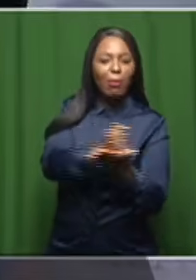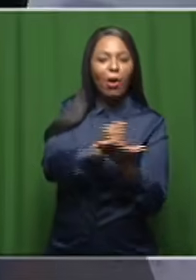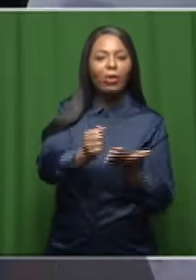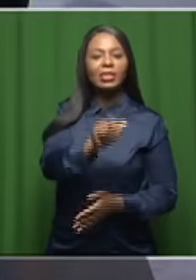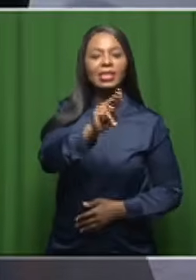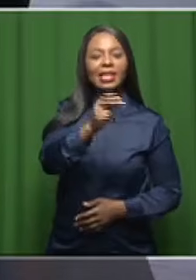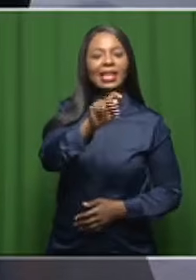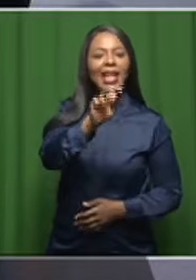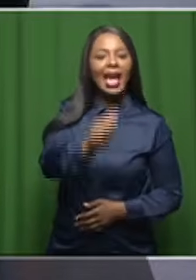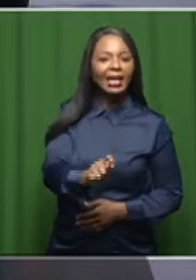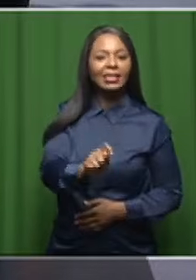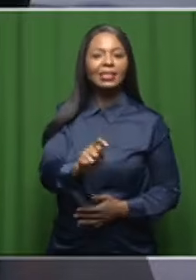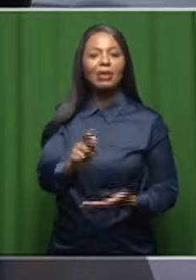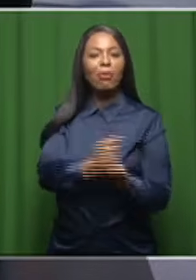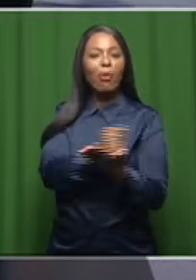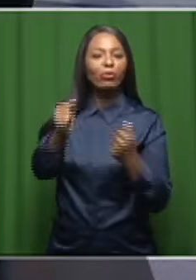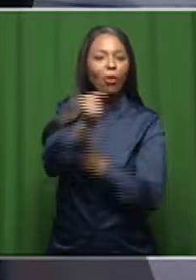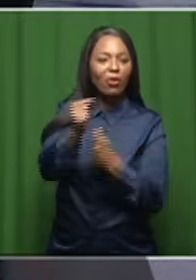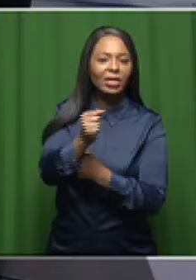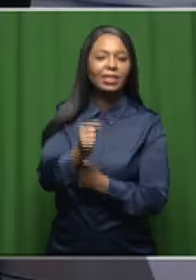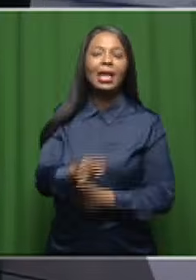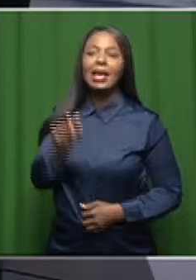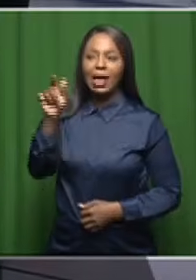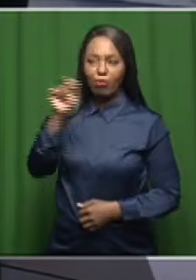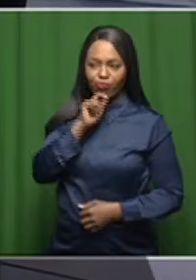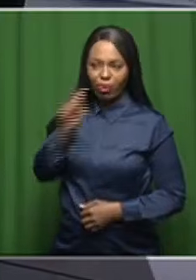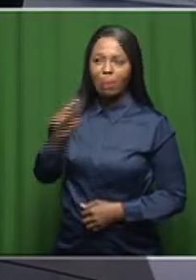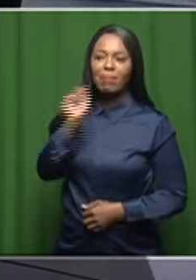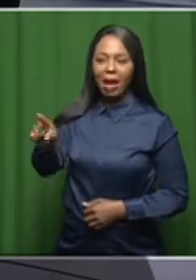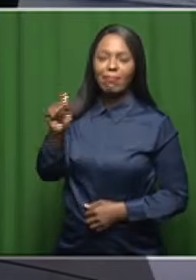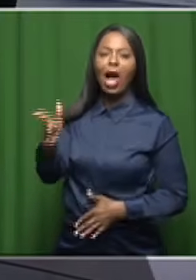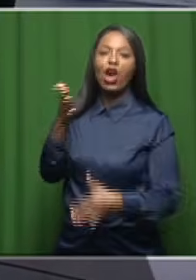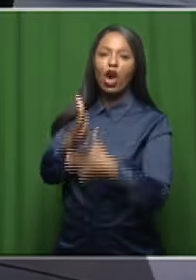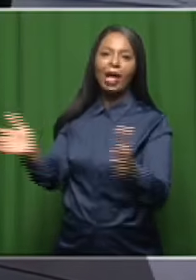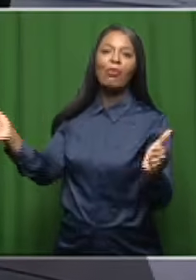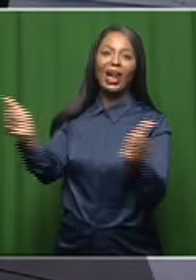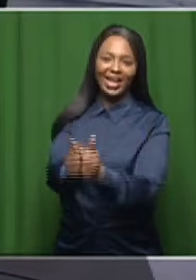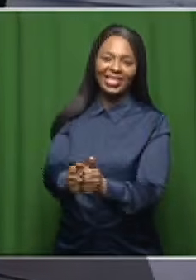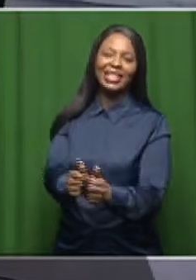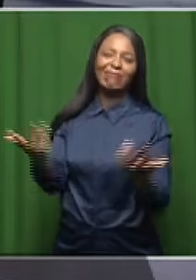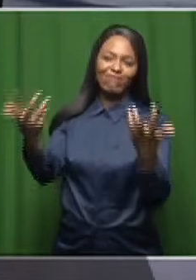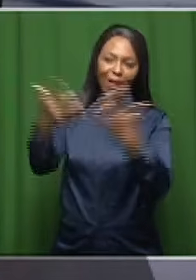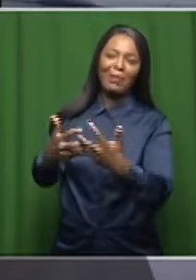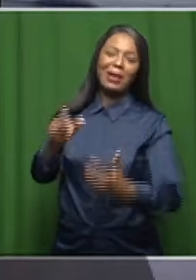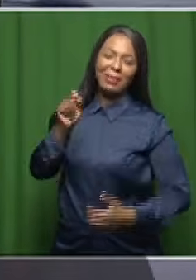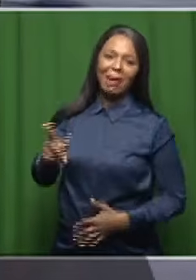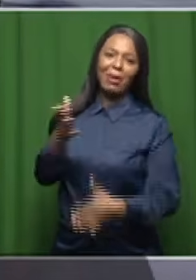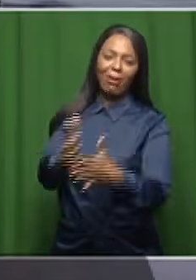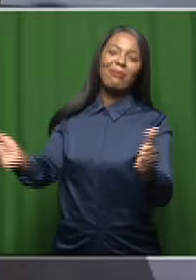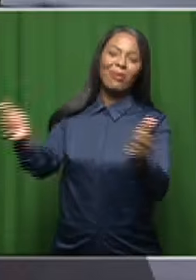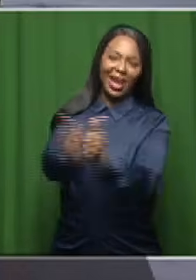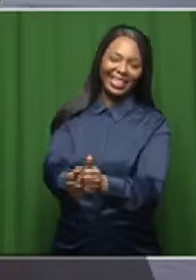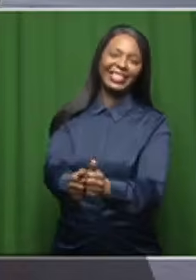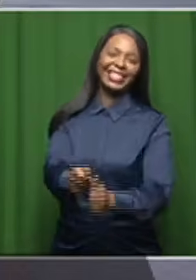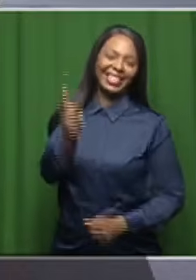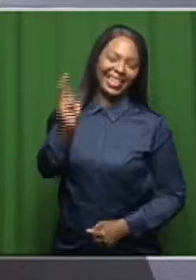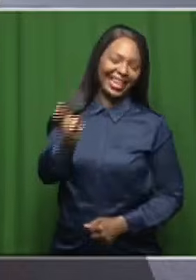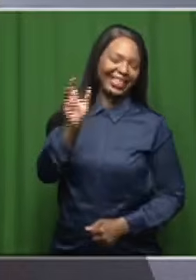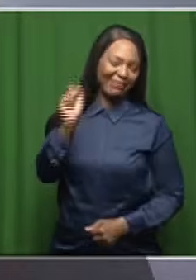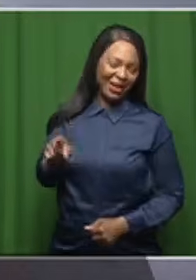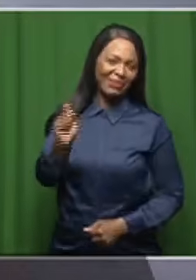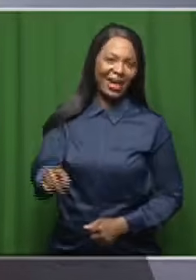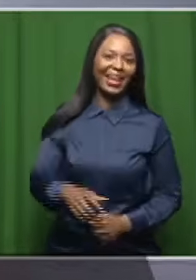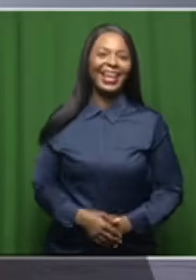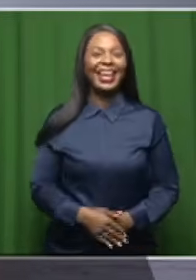creating collaboration once again, collaboration once again. Thank you so much for that. You made my job